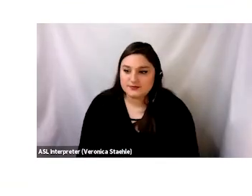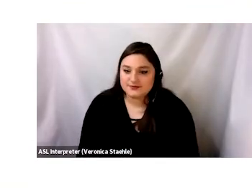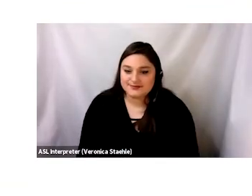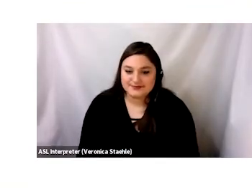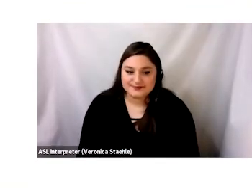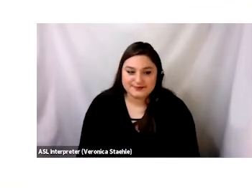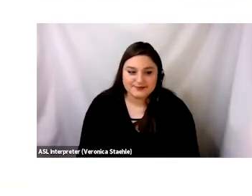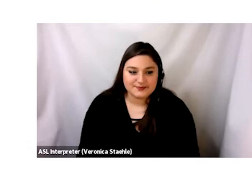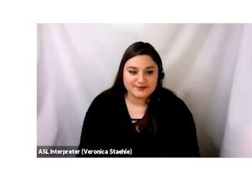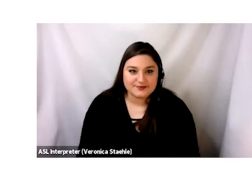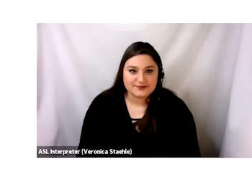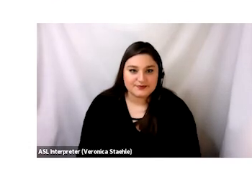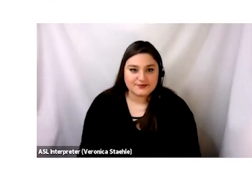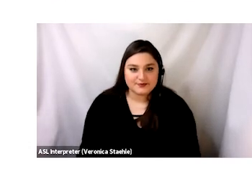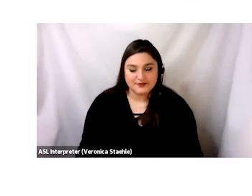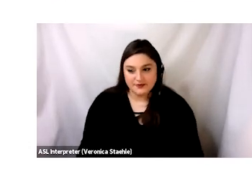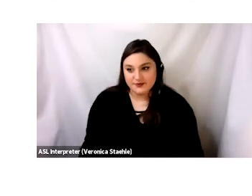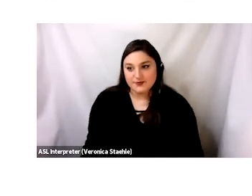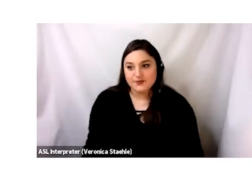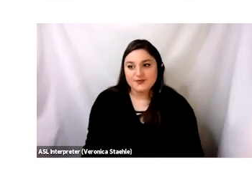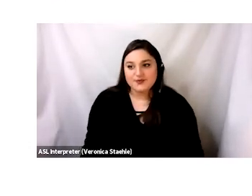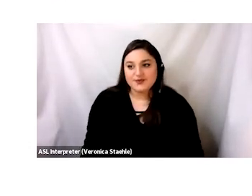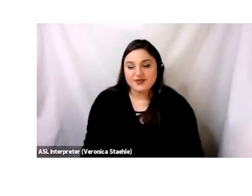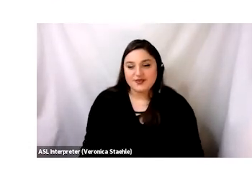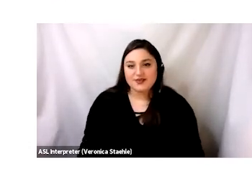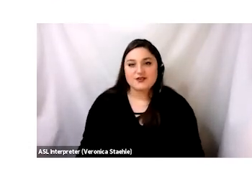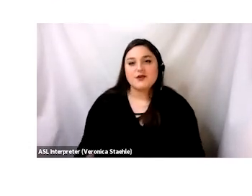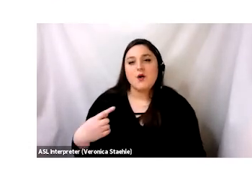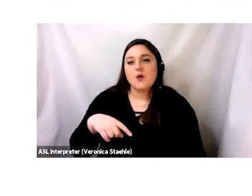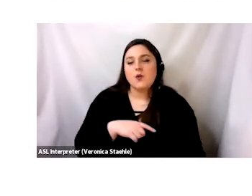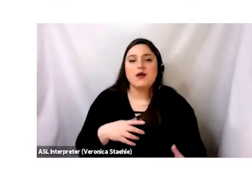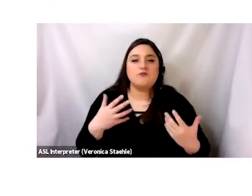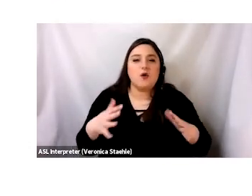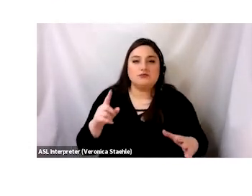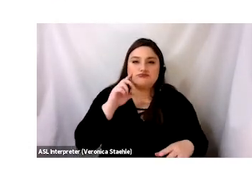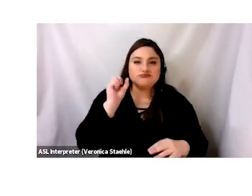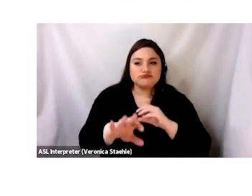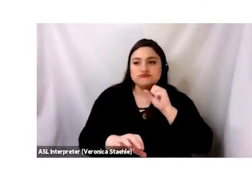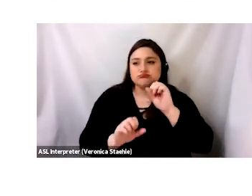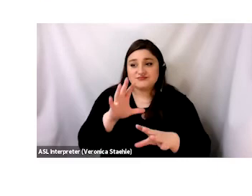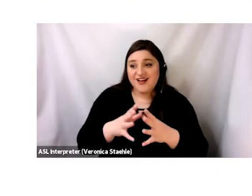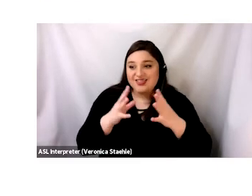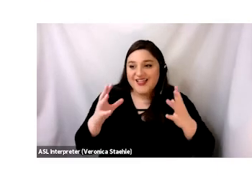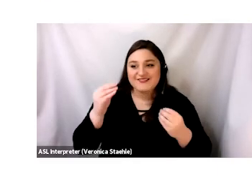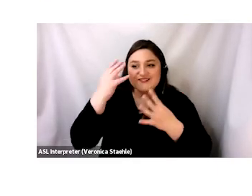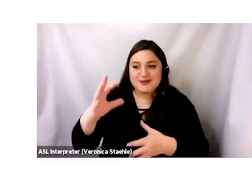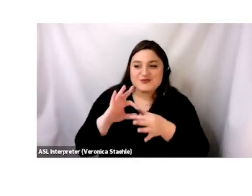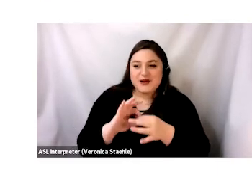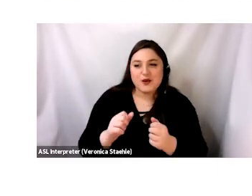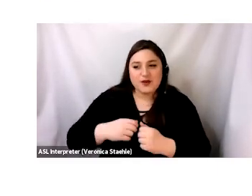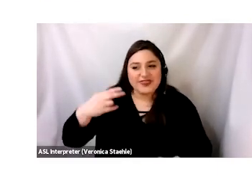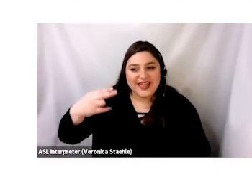So we have just shared a lot of information about some of the histories of cotton and indigenous